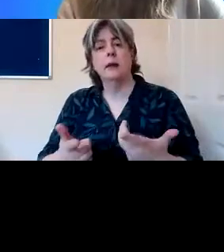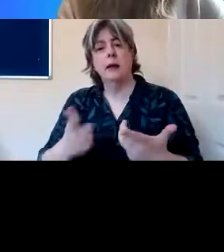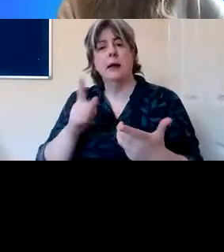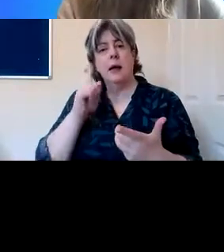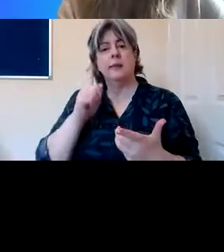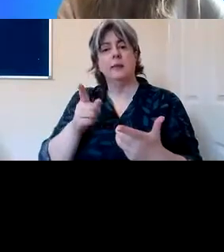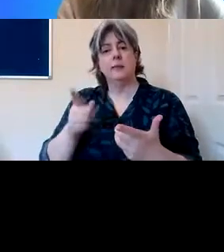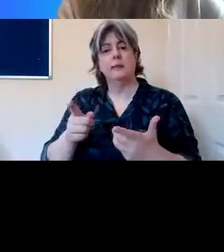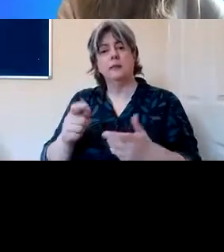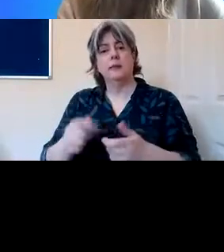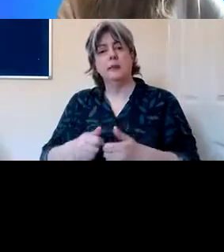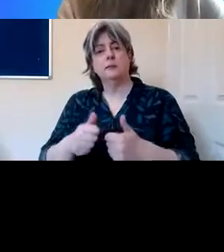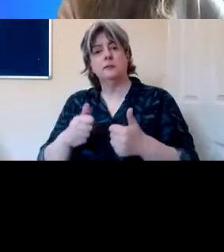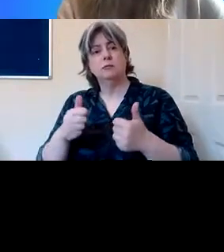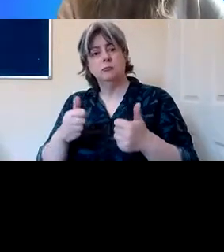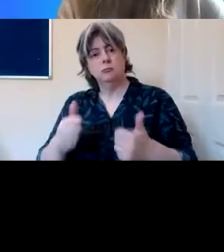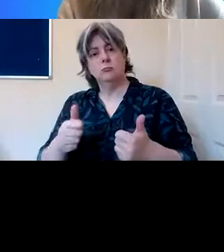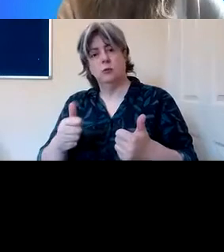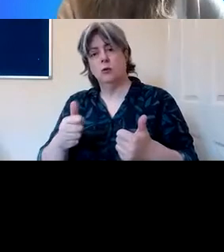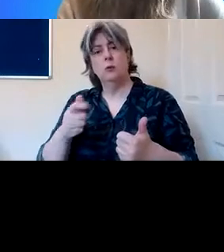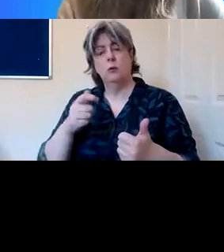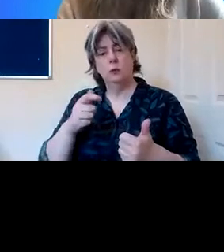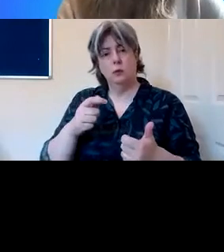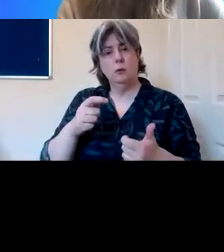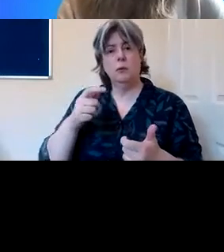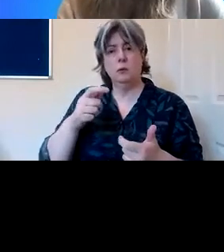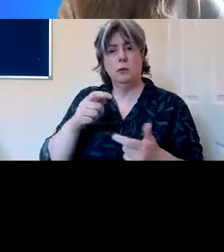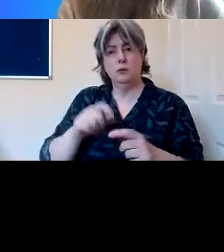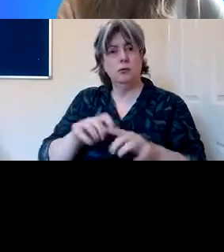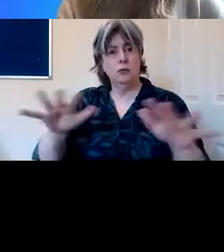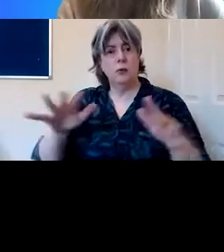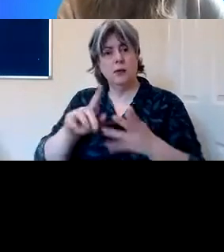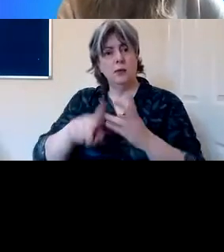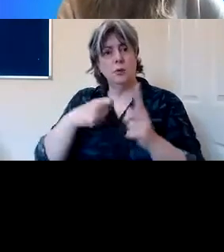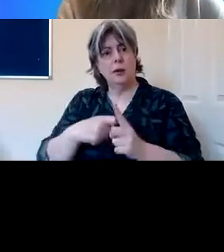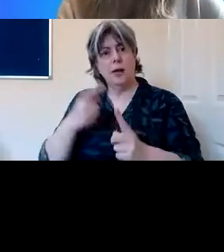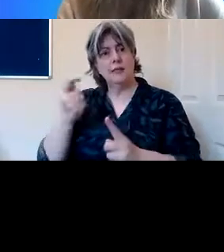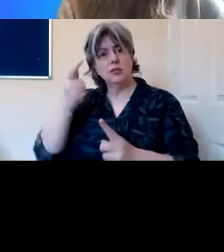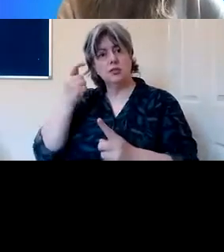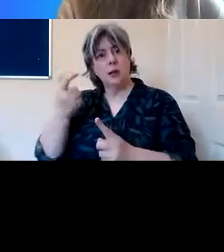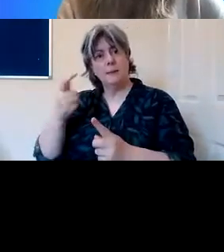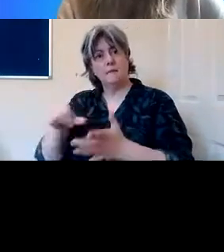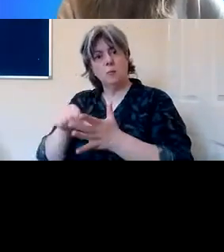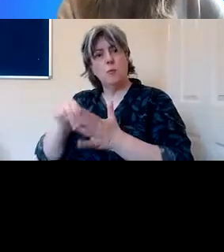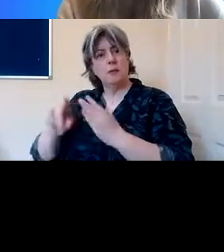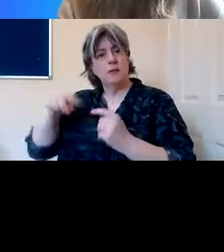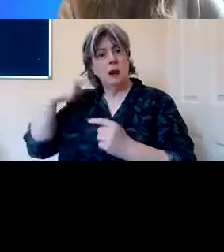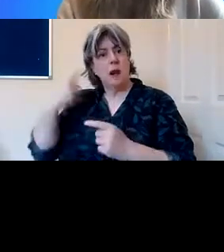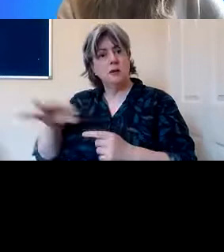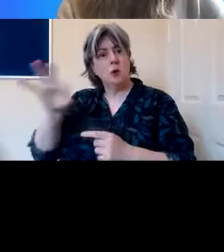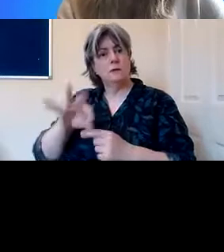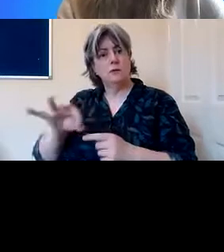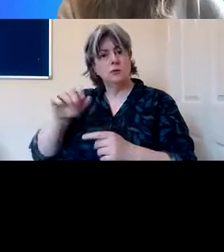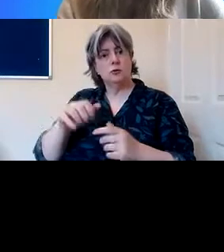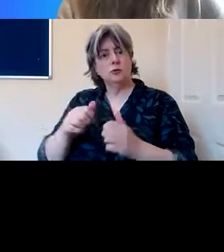unions, who London head offices haven't always appreciated the nuances of devolution and a different setting. But I think through a genuine